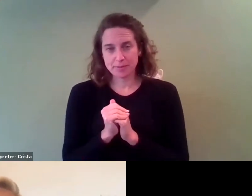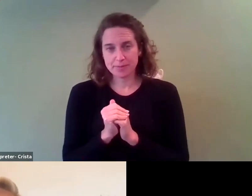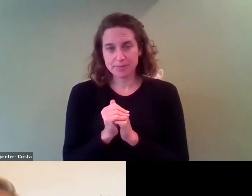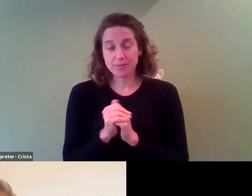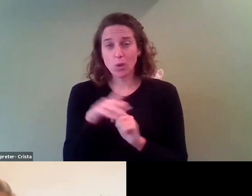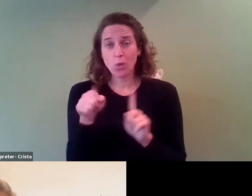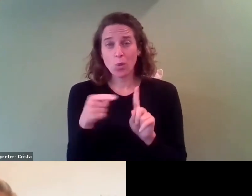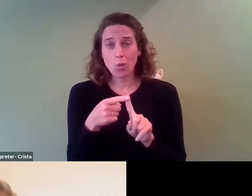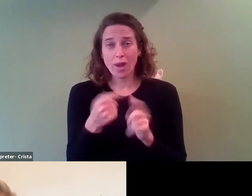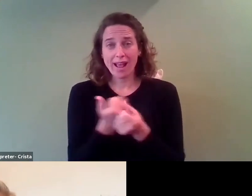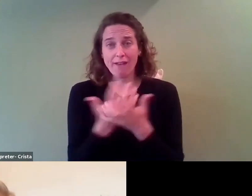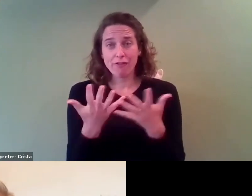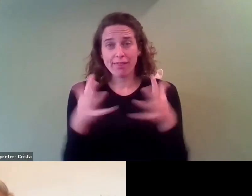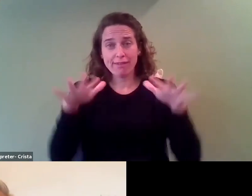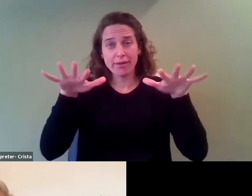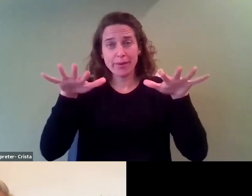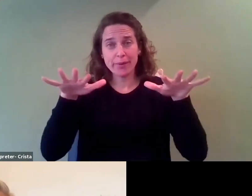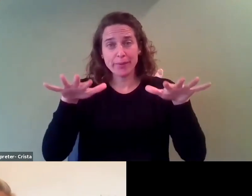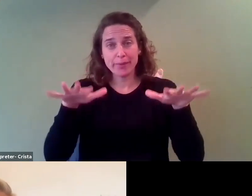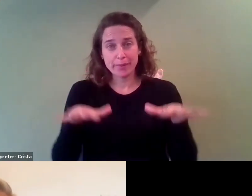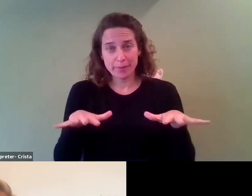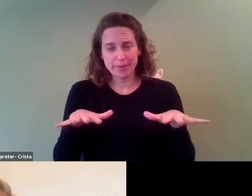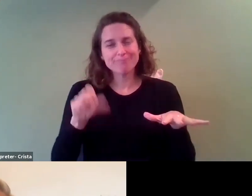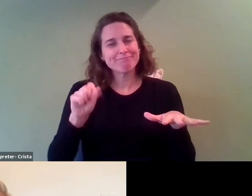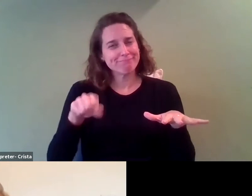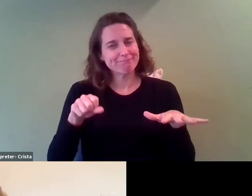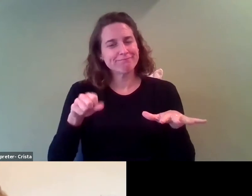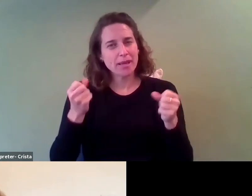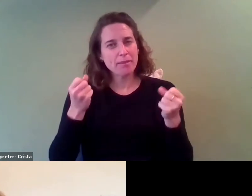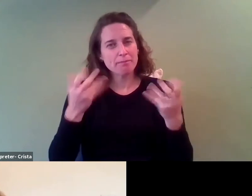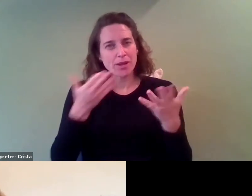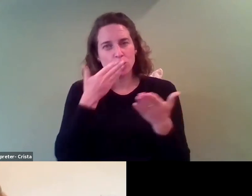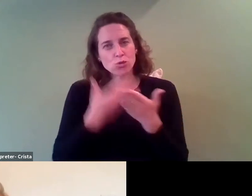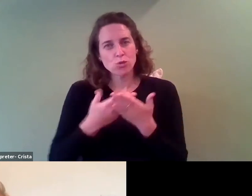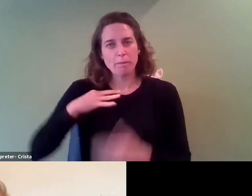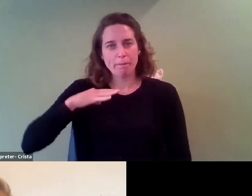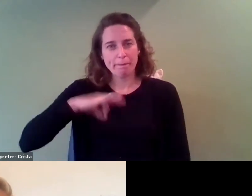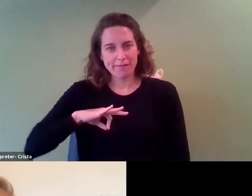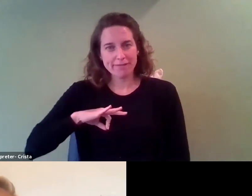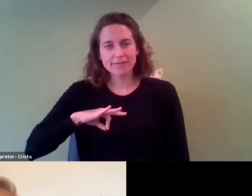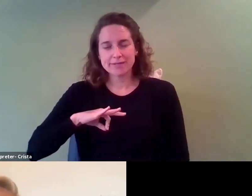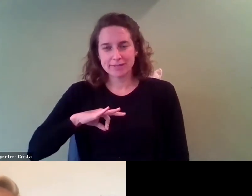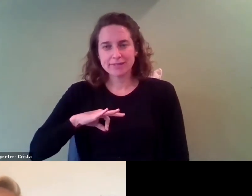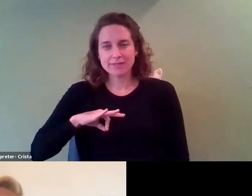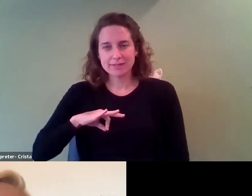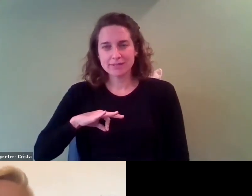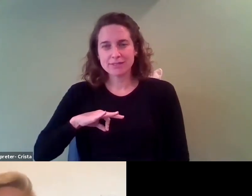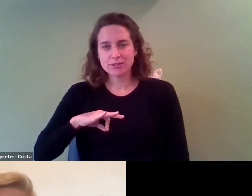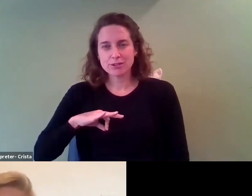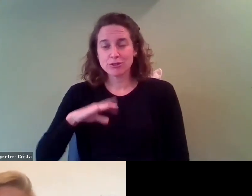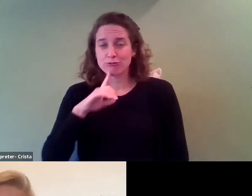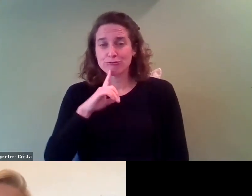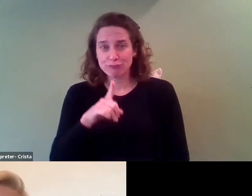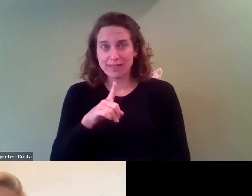dust settles, we will see that there's some real advantages to this having essentially turned the